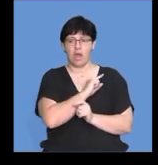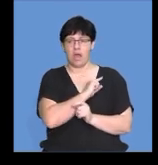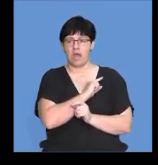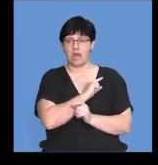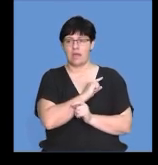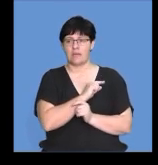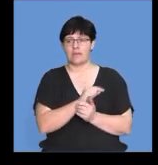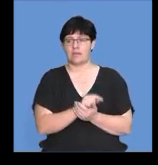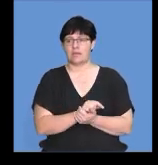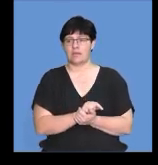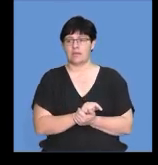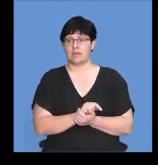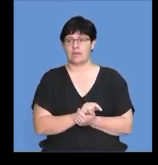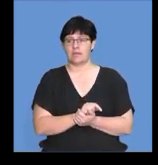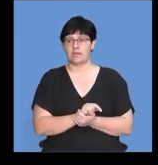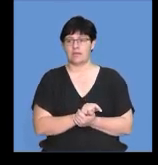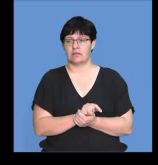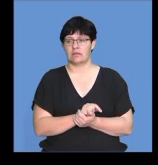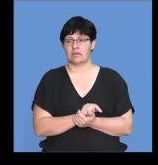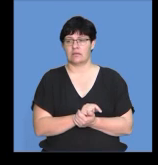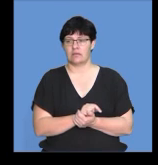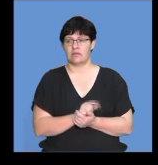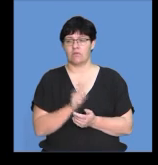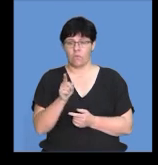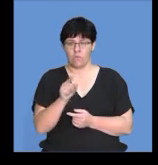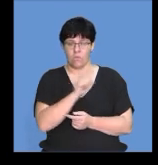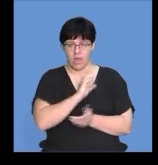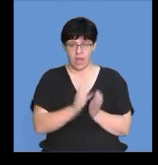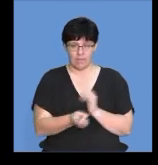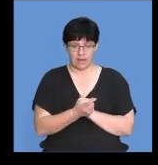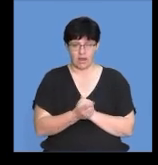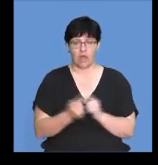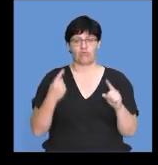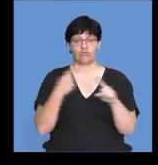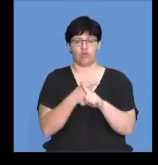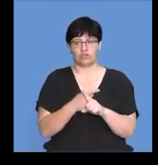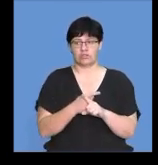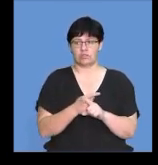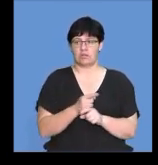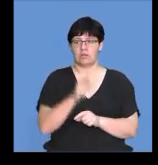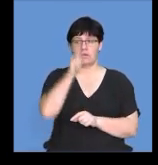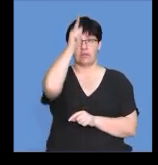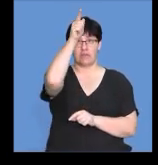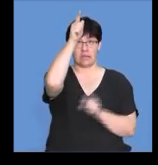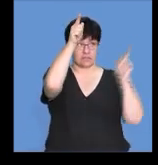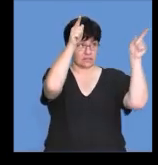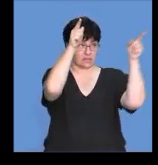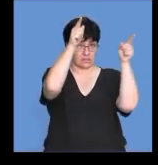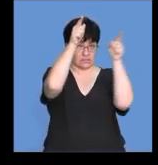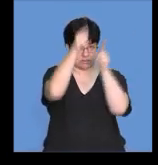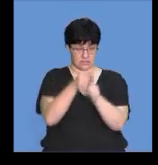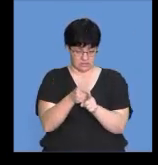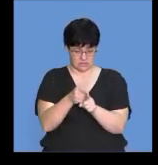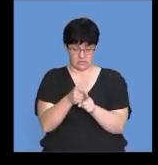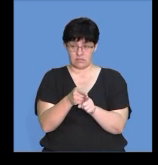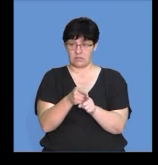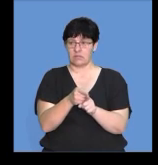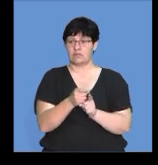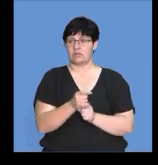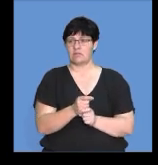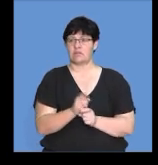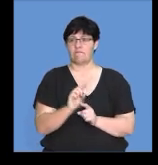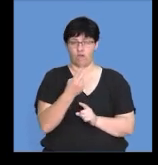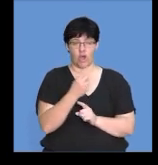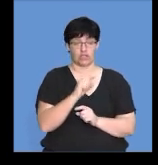back to that this square is a result of a cross between that and that. So again, we write the dominant